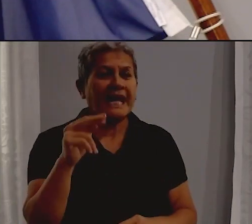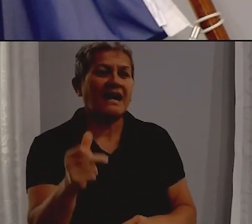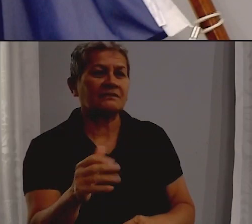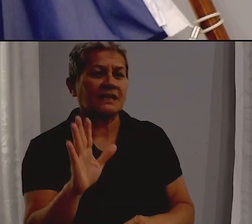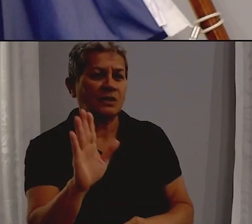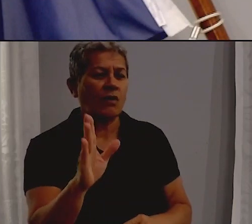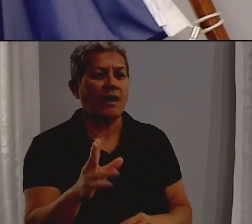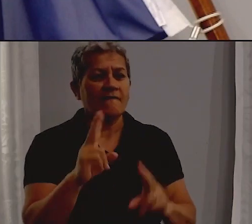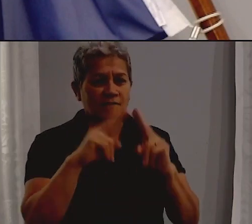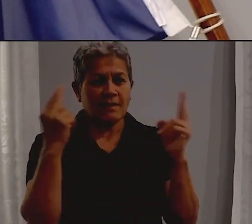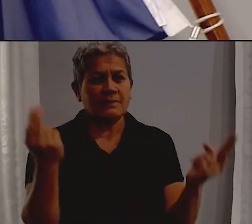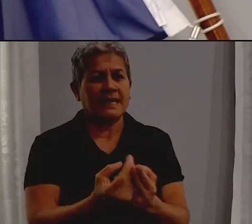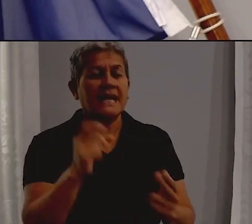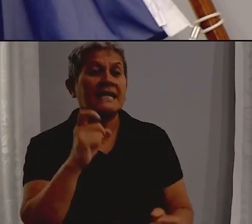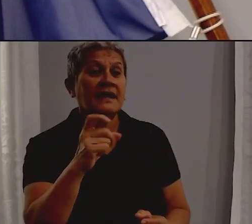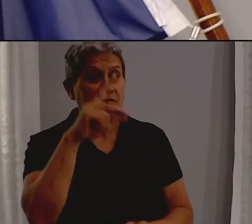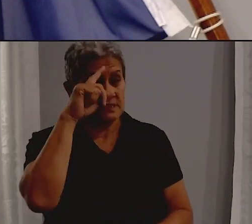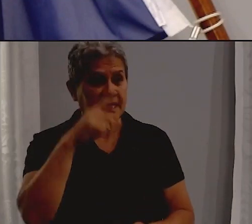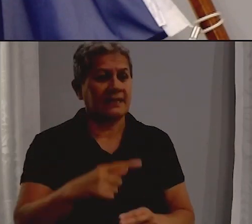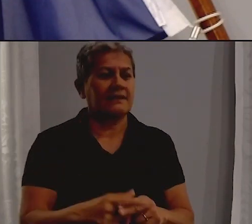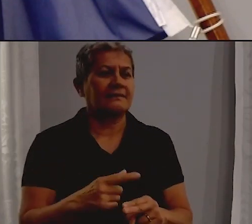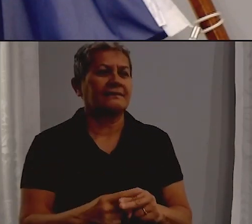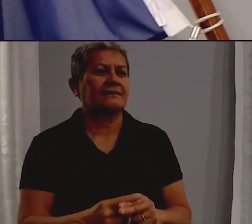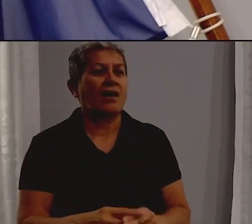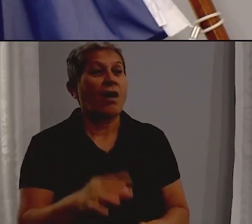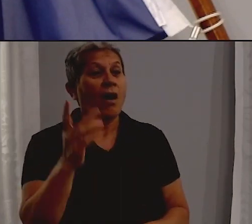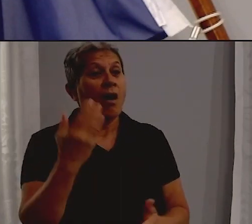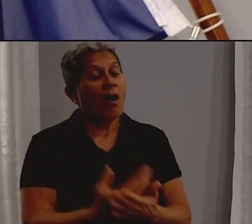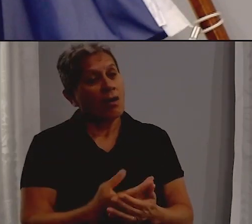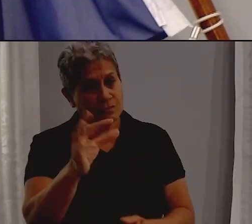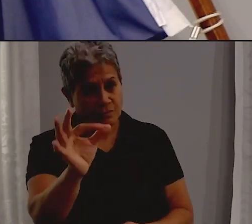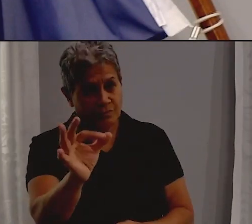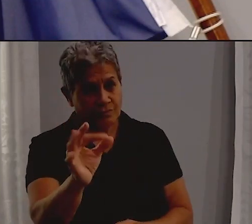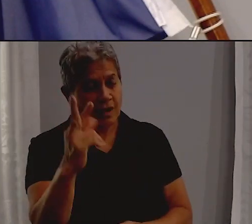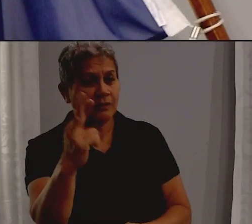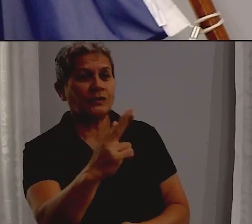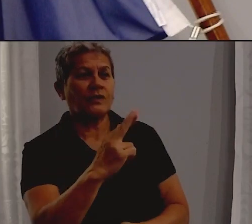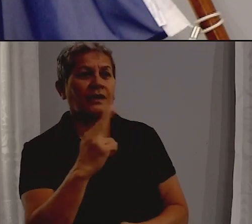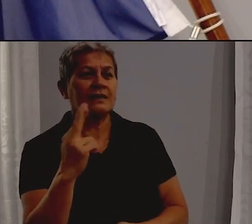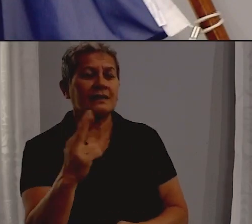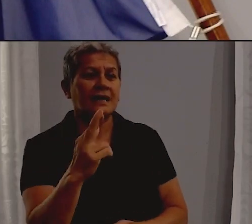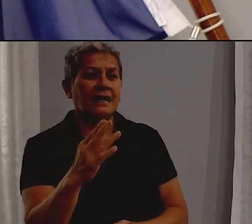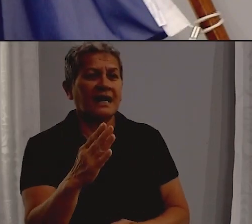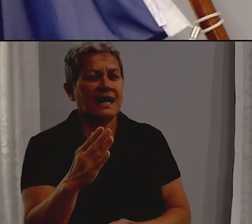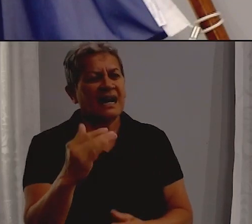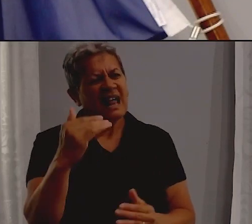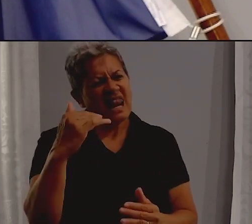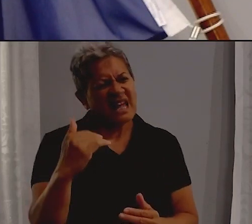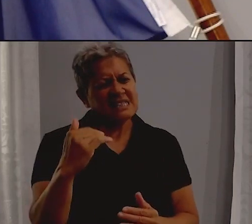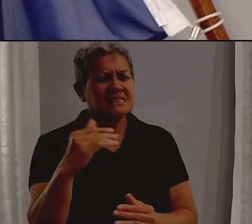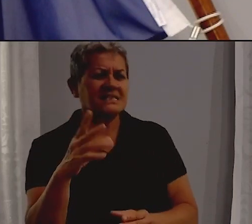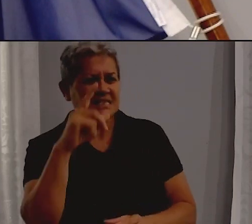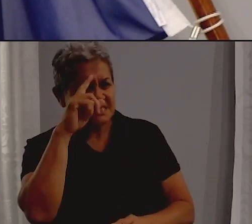level, and report these details to the public health nurse. On Rarotonga, moderate cases will be managed within a